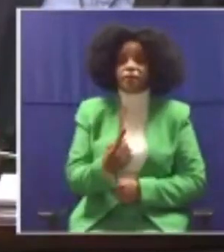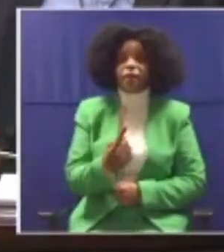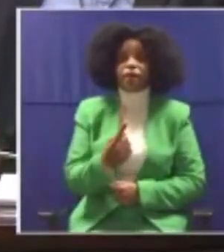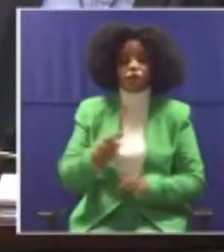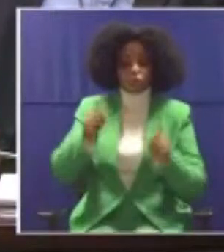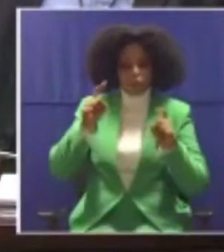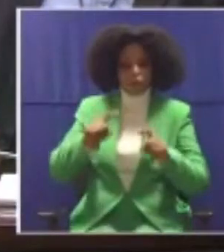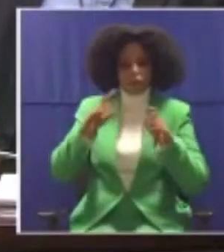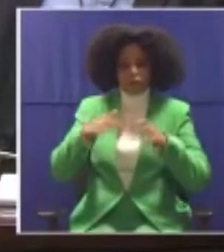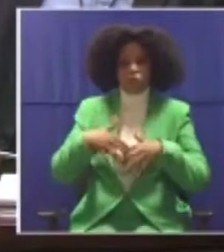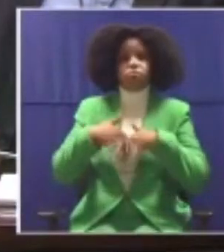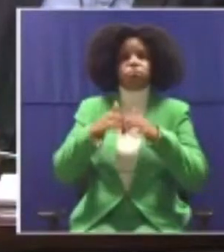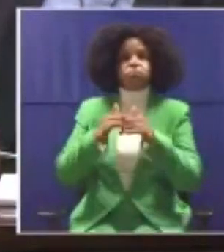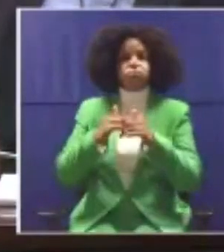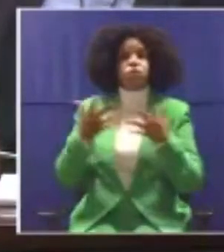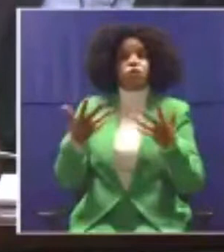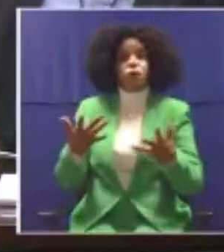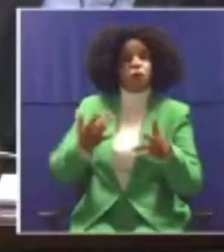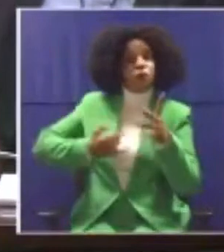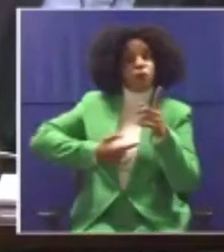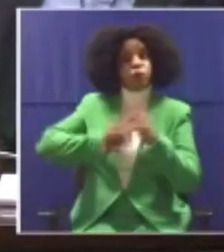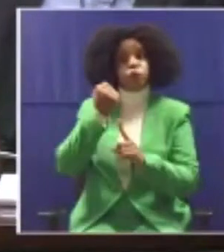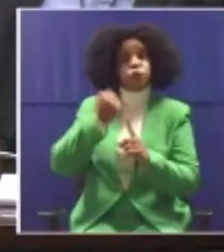in place so that we advocate